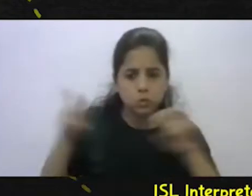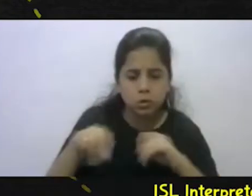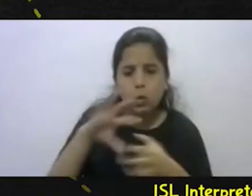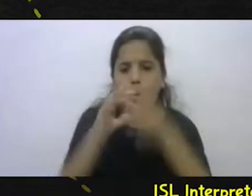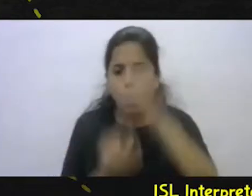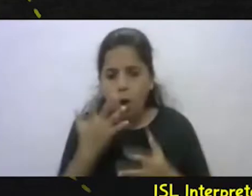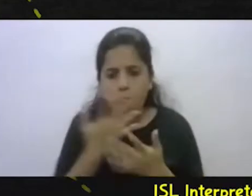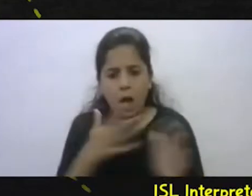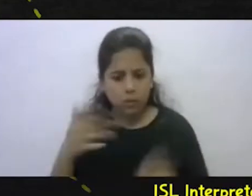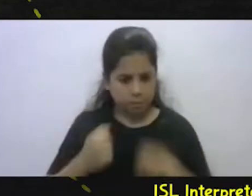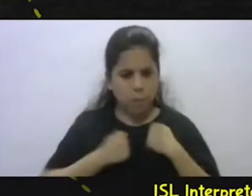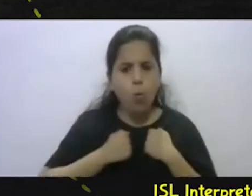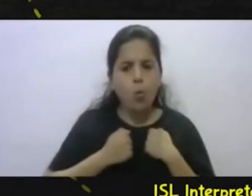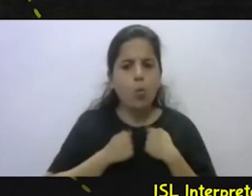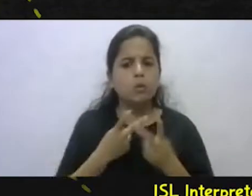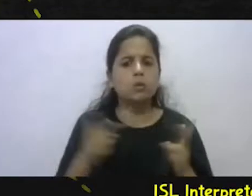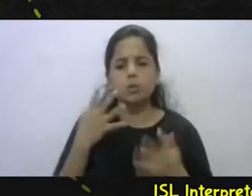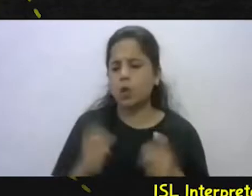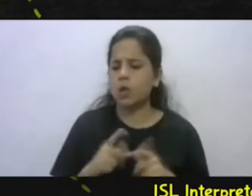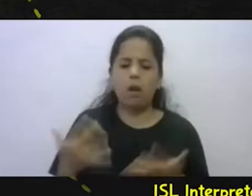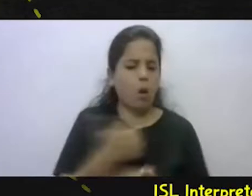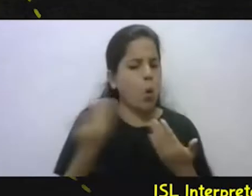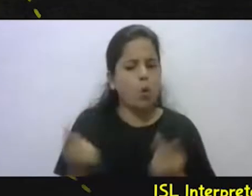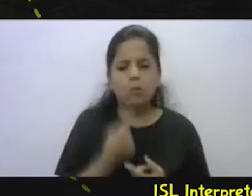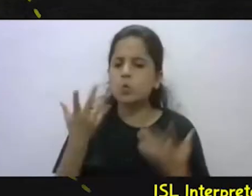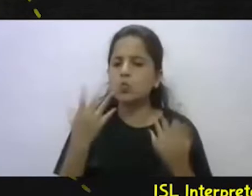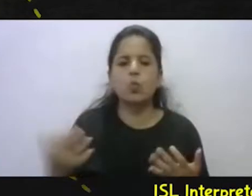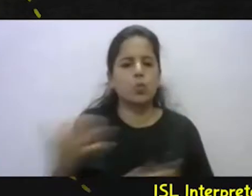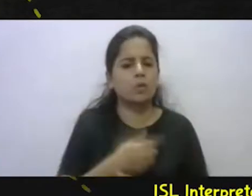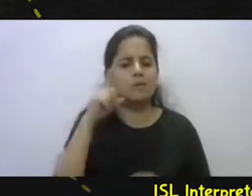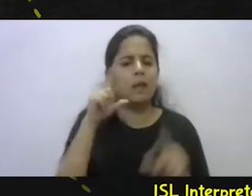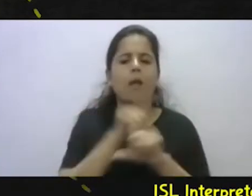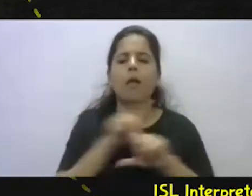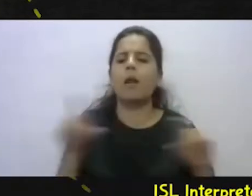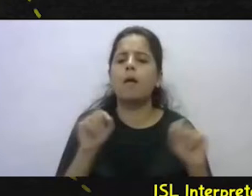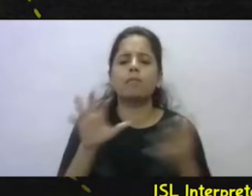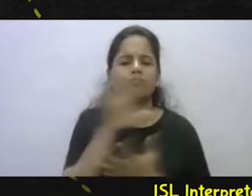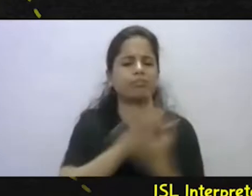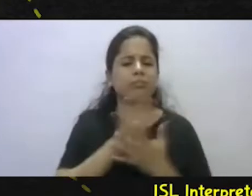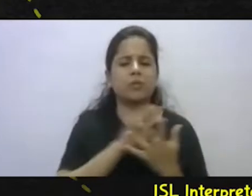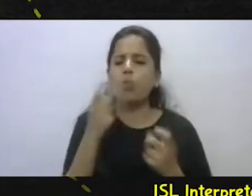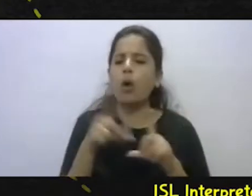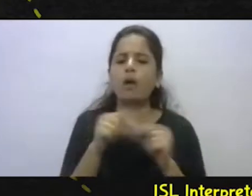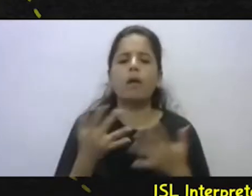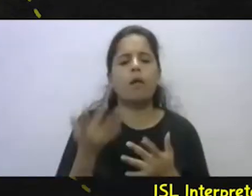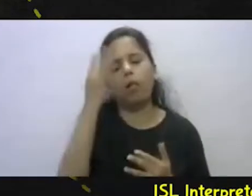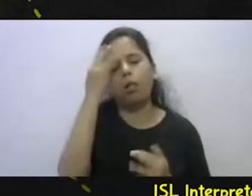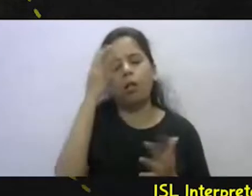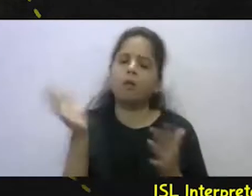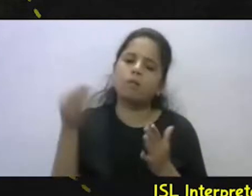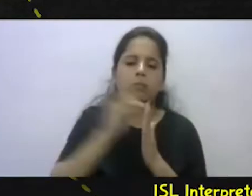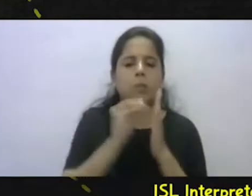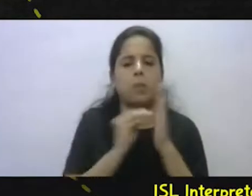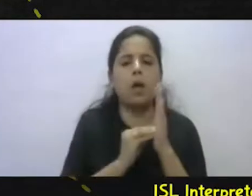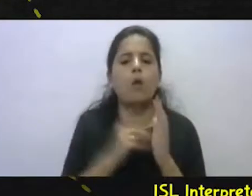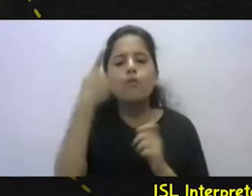organizations who just want to collect data. So there is no clarity about what data they want to collect, for whom, what is the